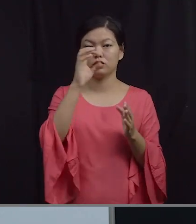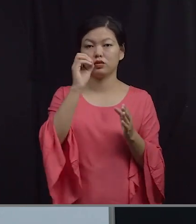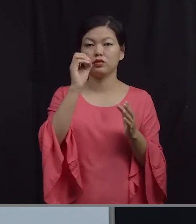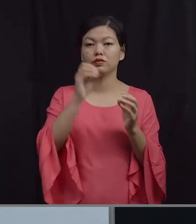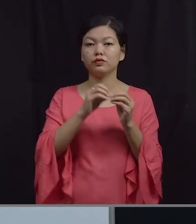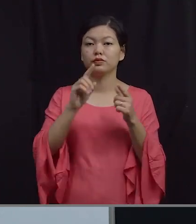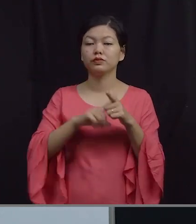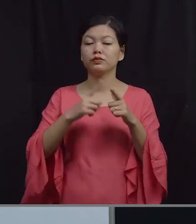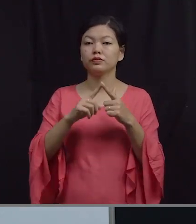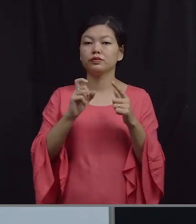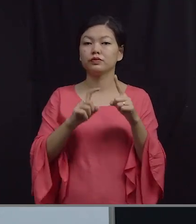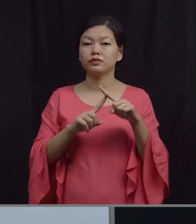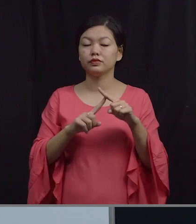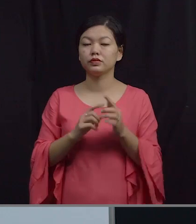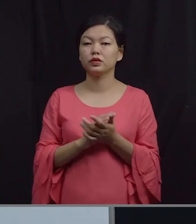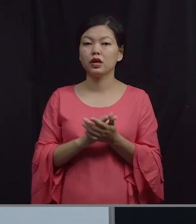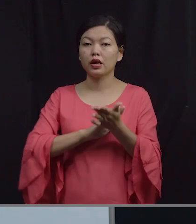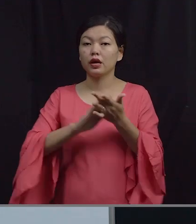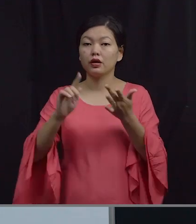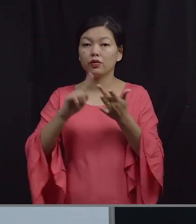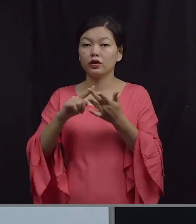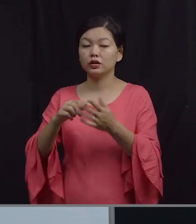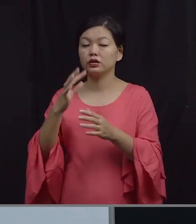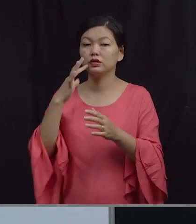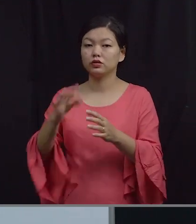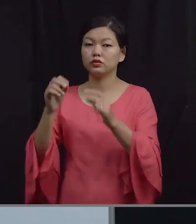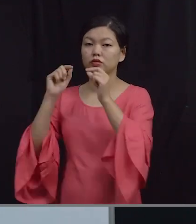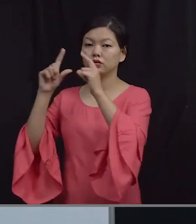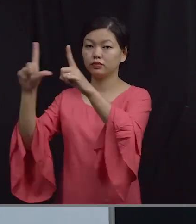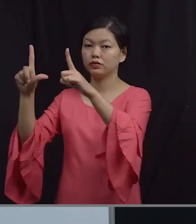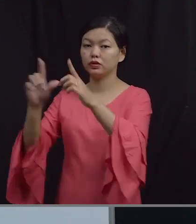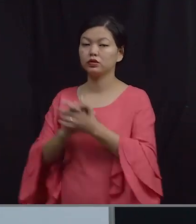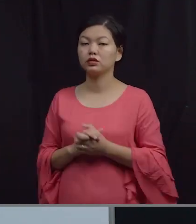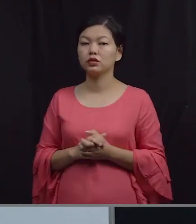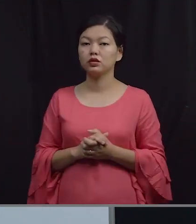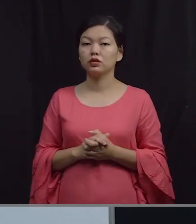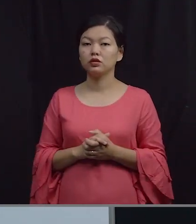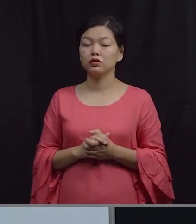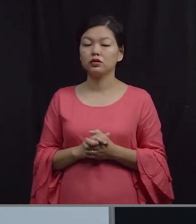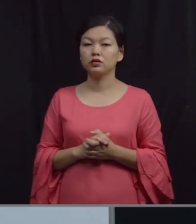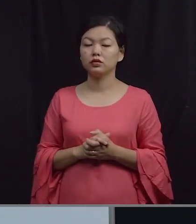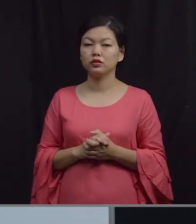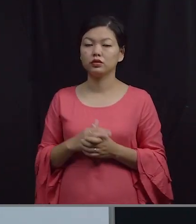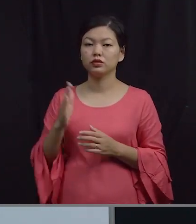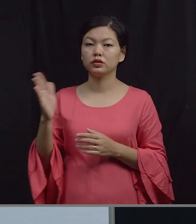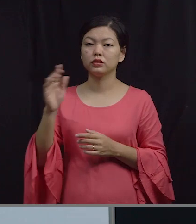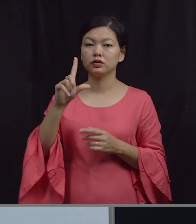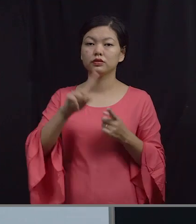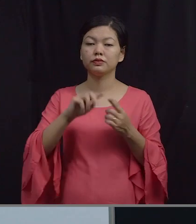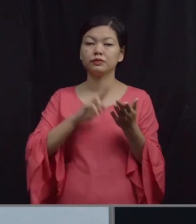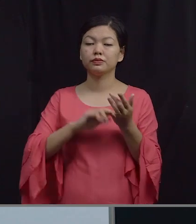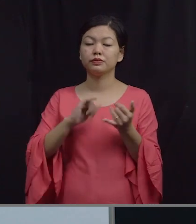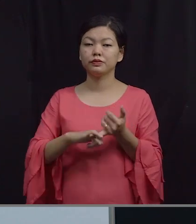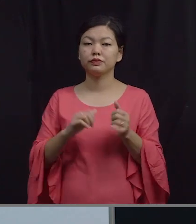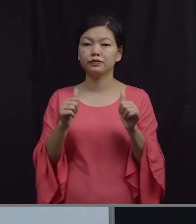virtual object for lens B, and the final image will form at what? I. Okay, so for this lens A, this